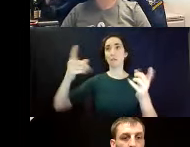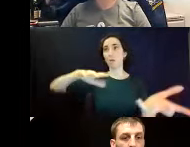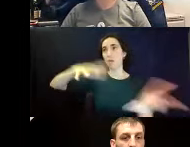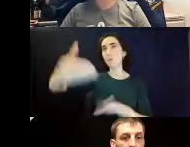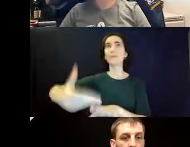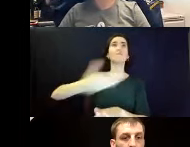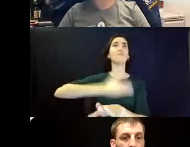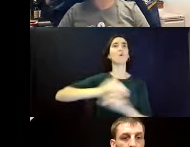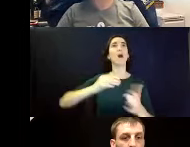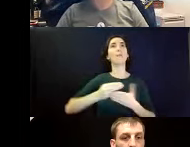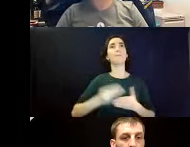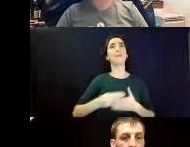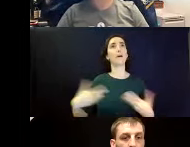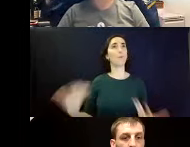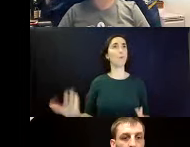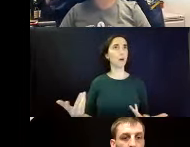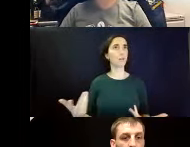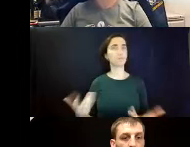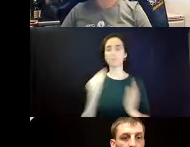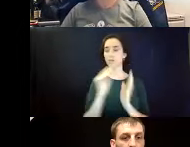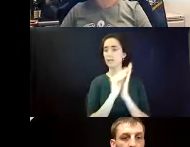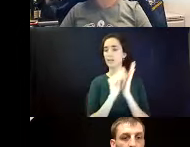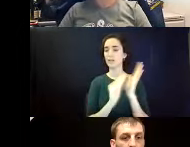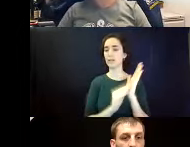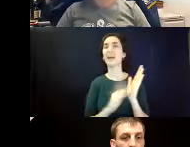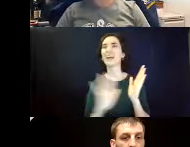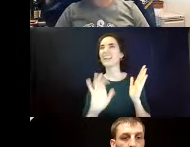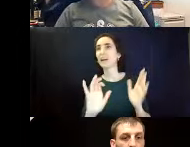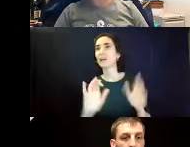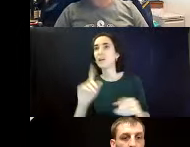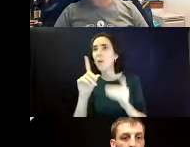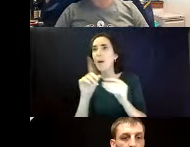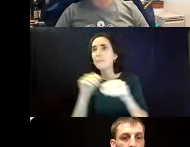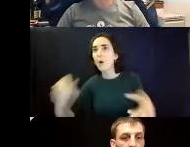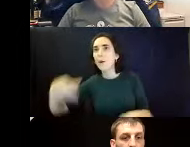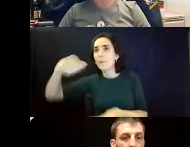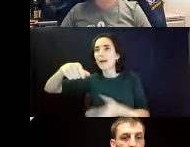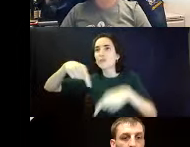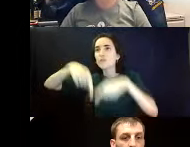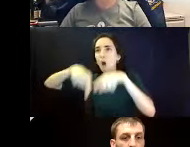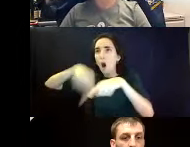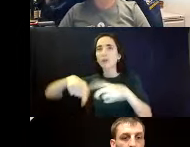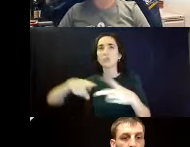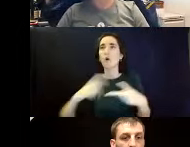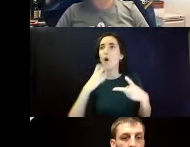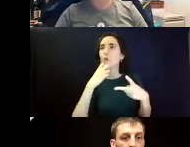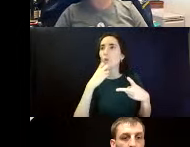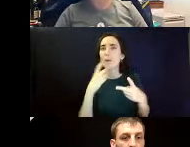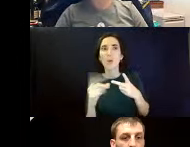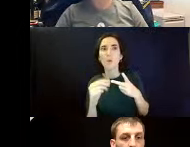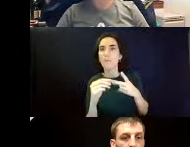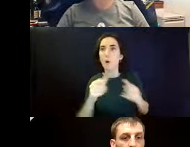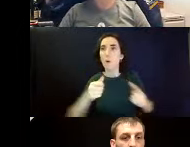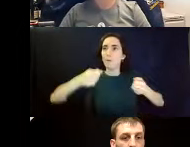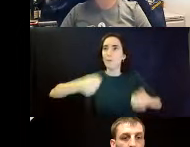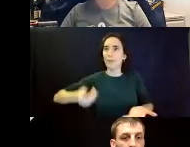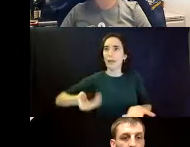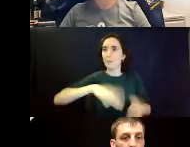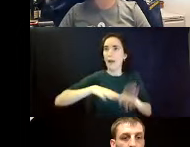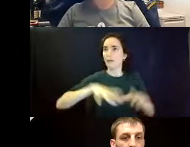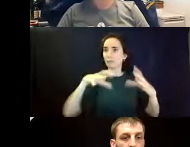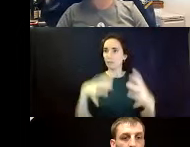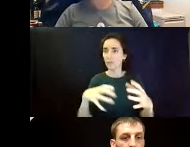if you can purchase an extra pack of socks or an extra pack of underwear that you can just put in the suitcase and